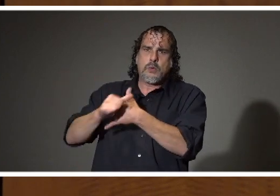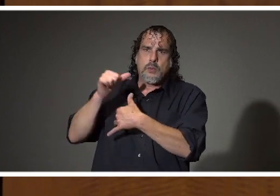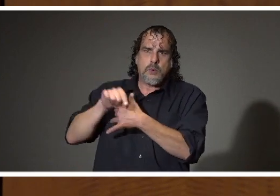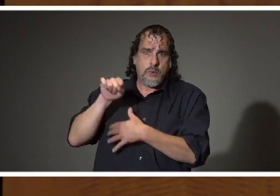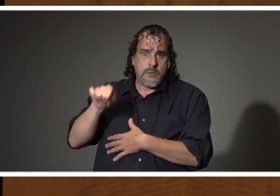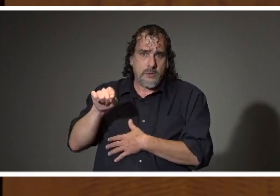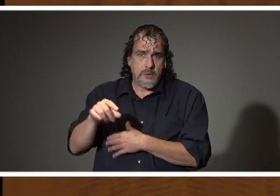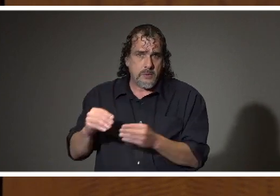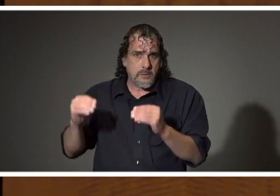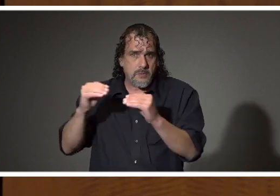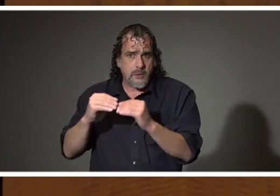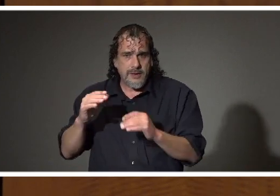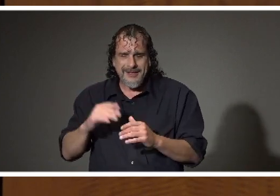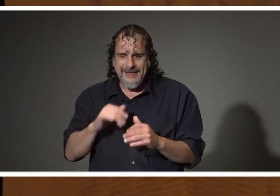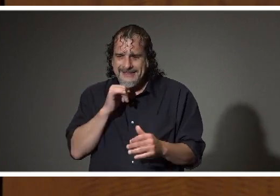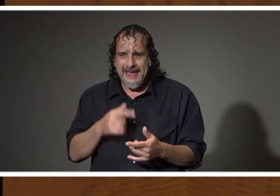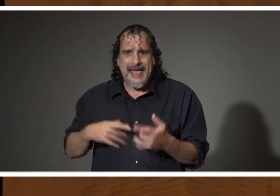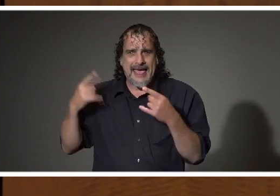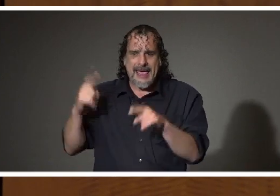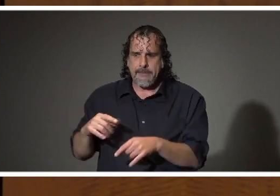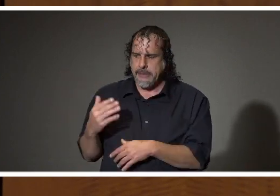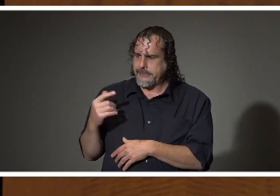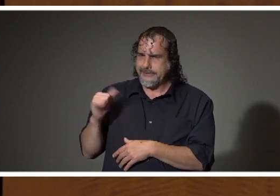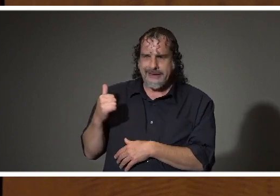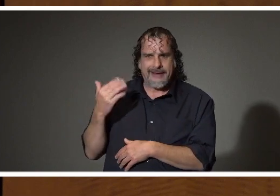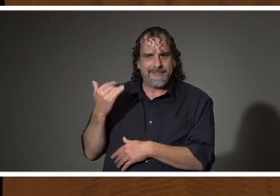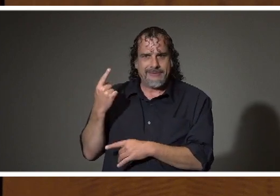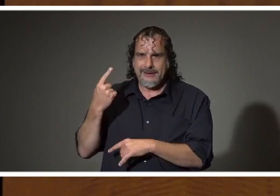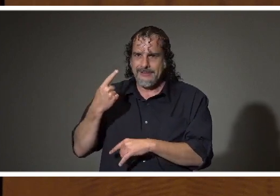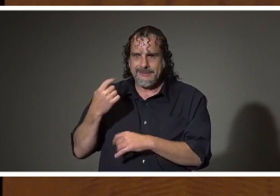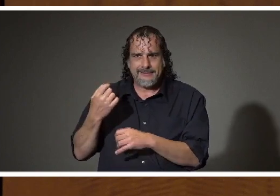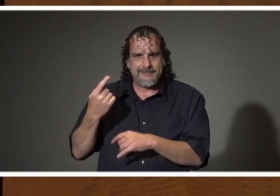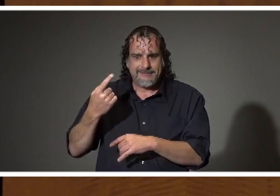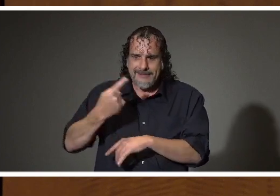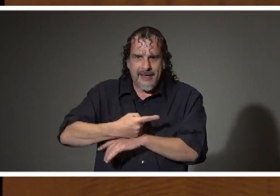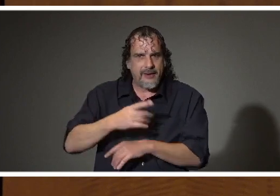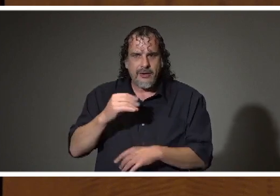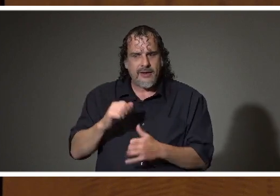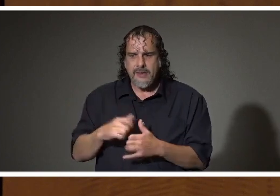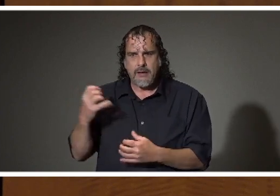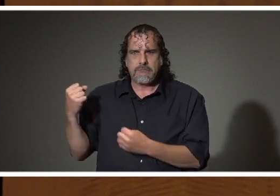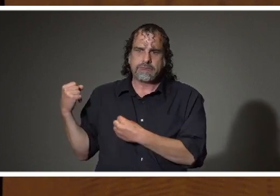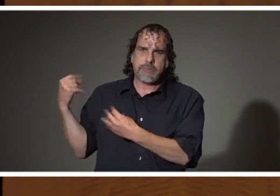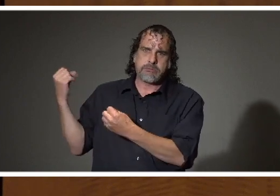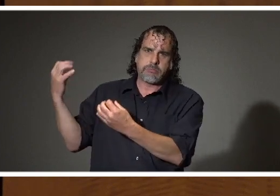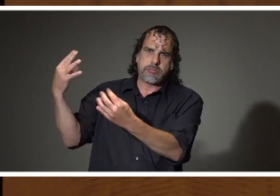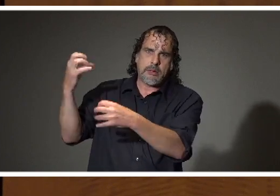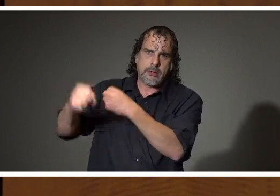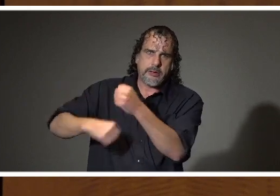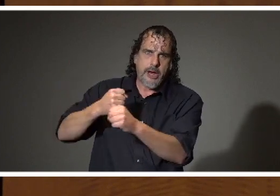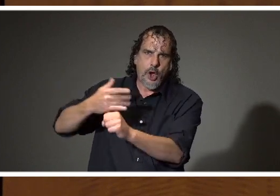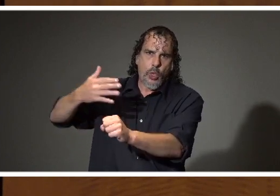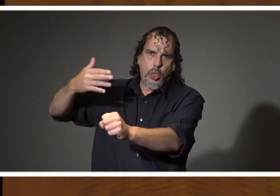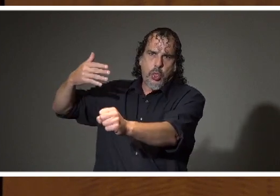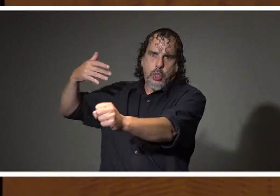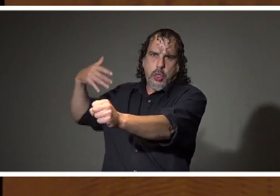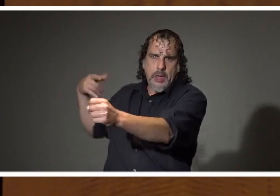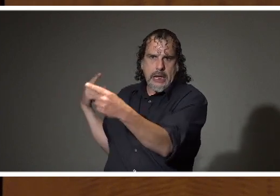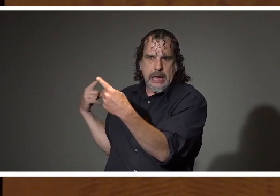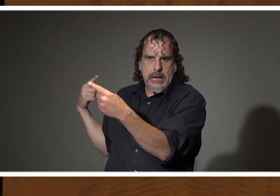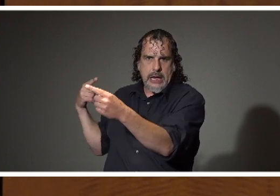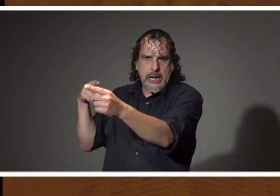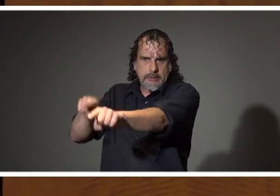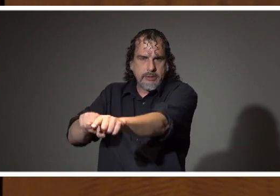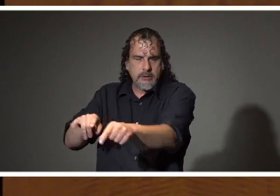That's not something that's happened in the last 10 or 15 days. That's something that's happened over the last many years. And so we've got to continue to